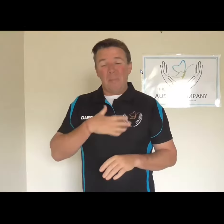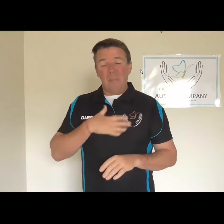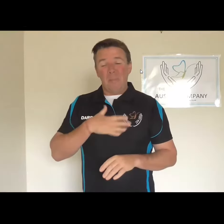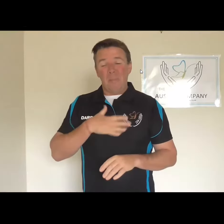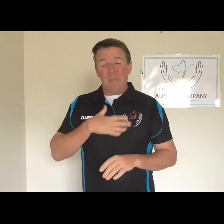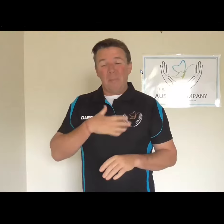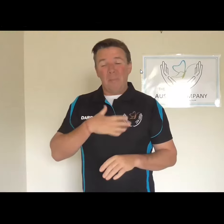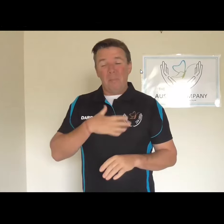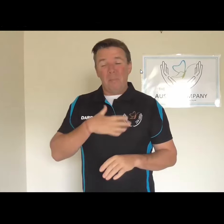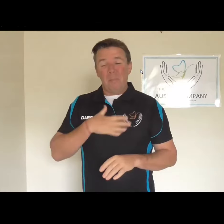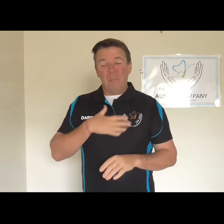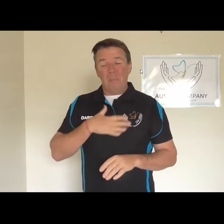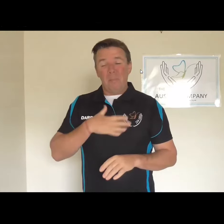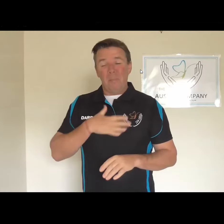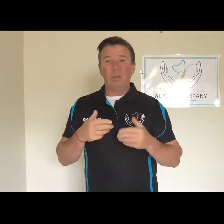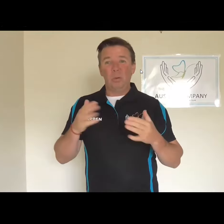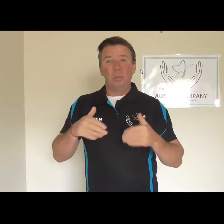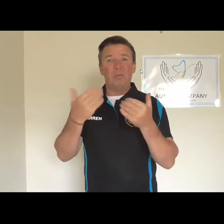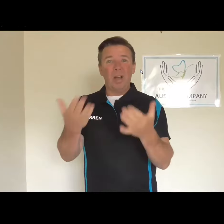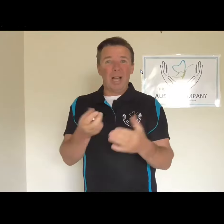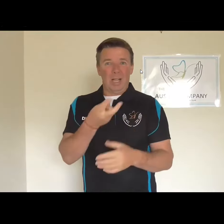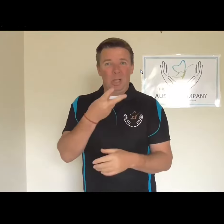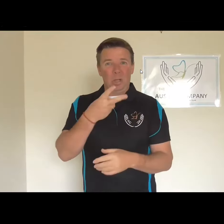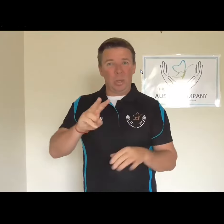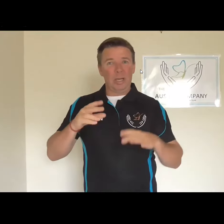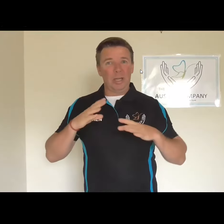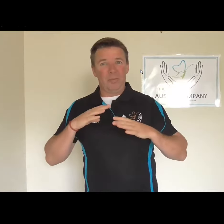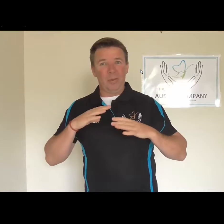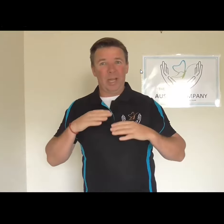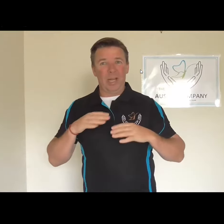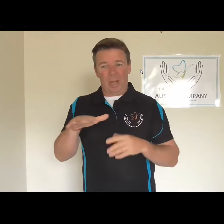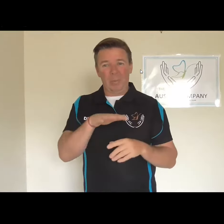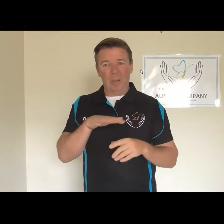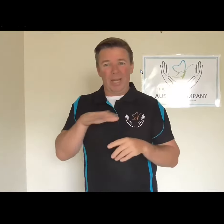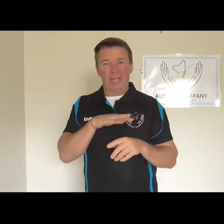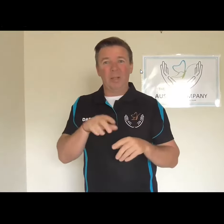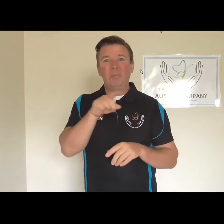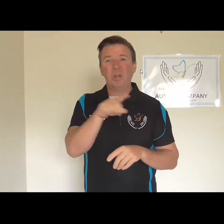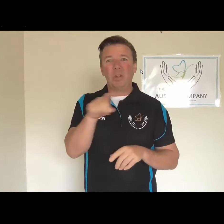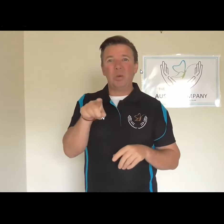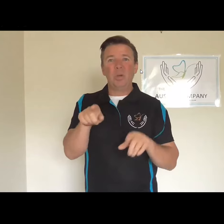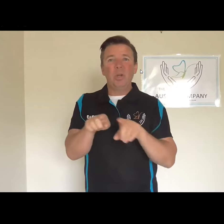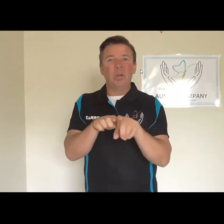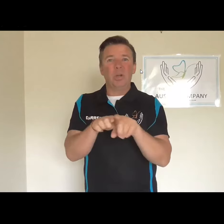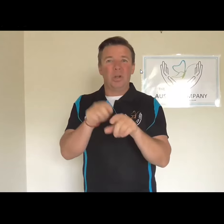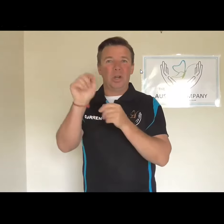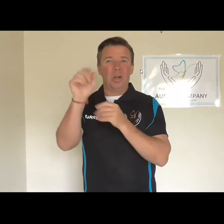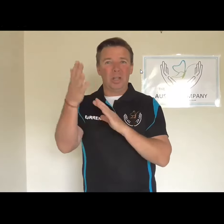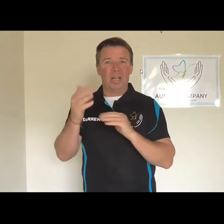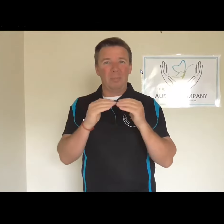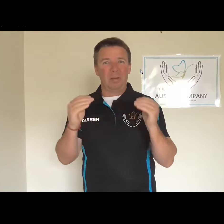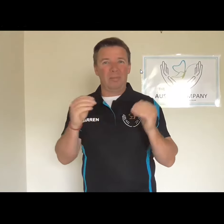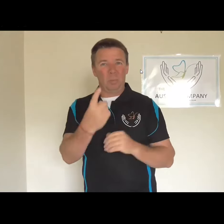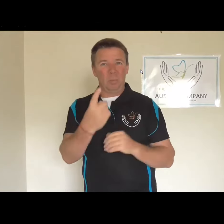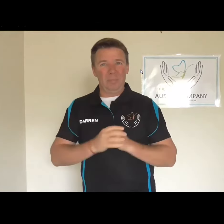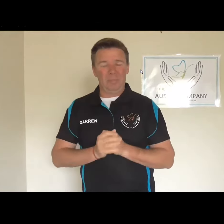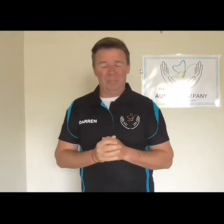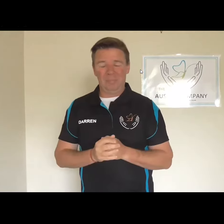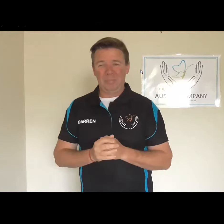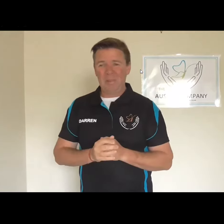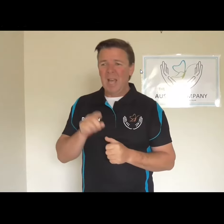My role is to provide a 23 places for you to learn AUSLAN Level